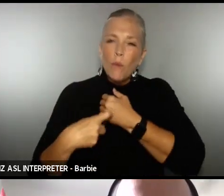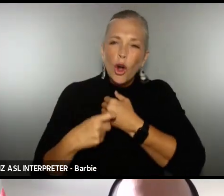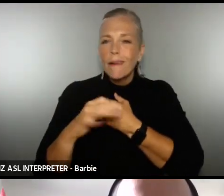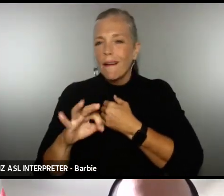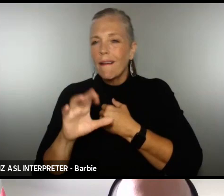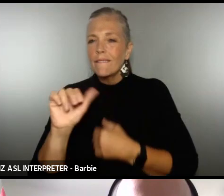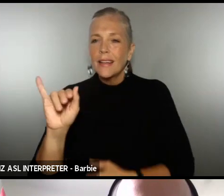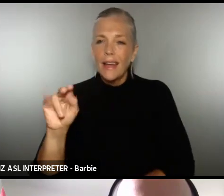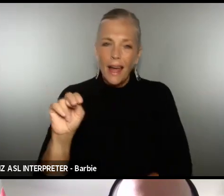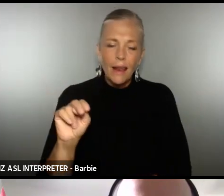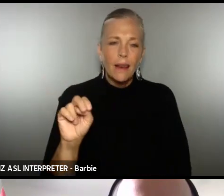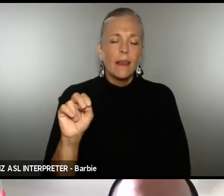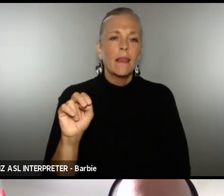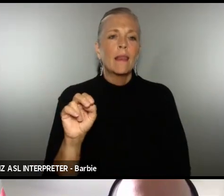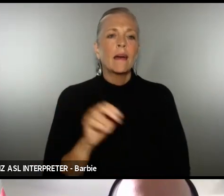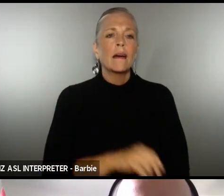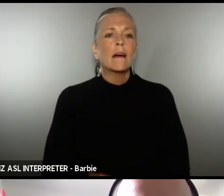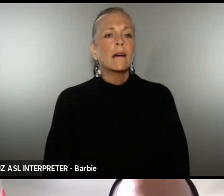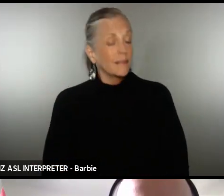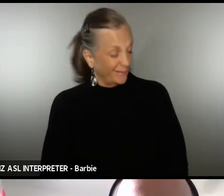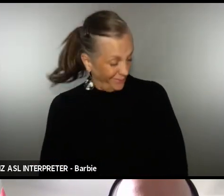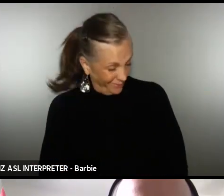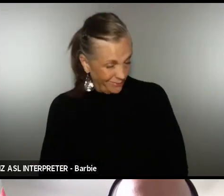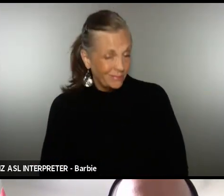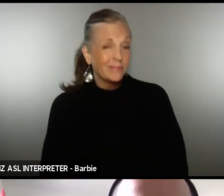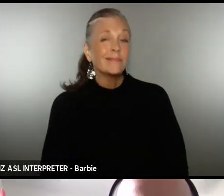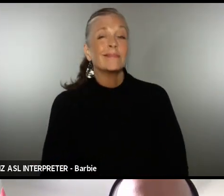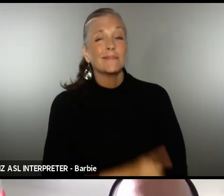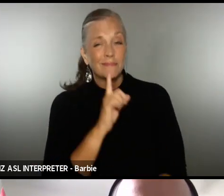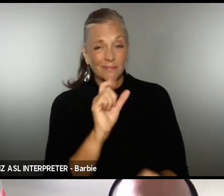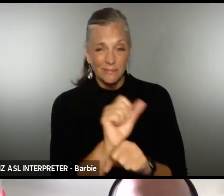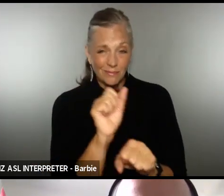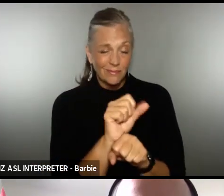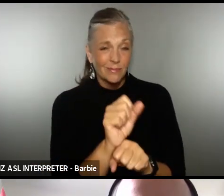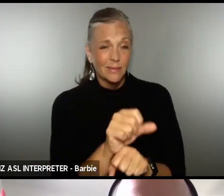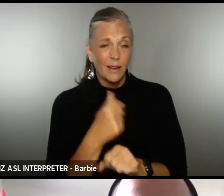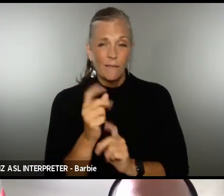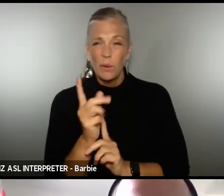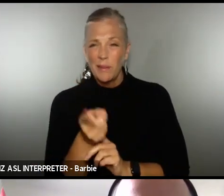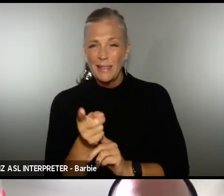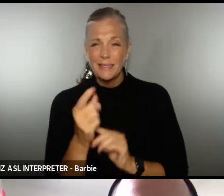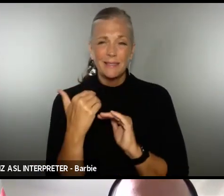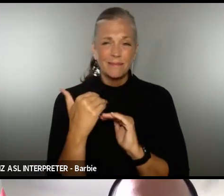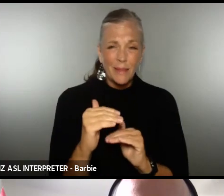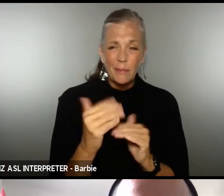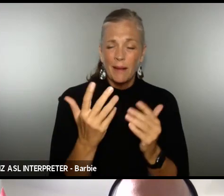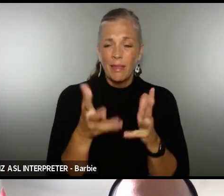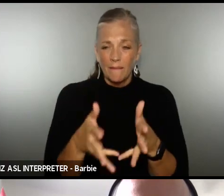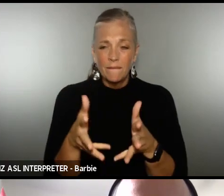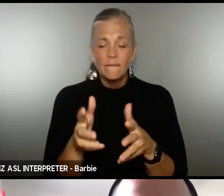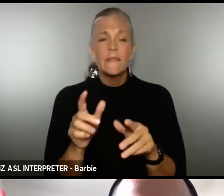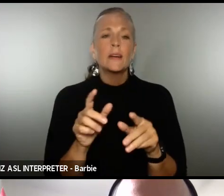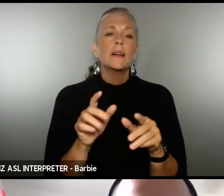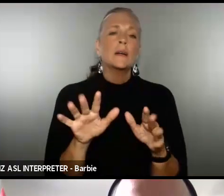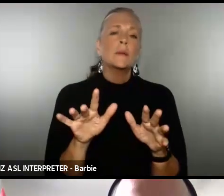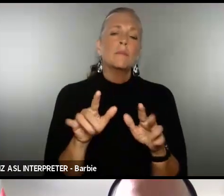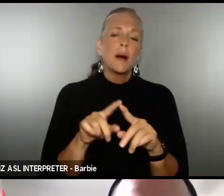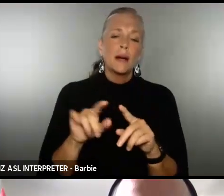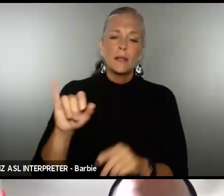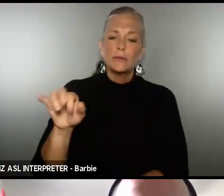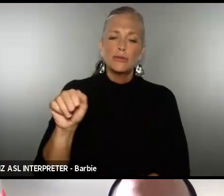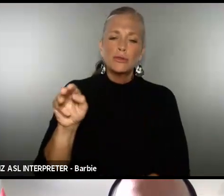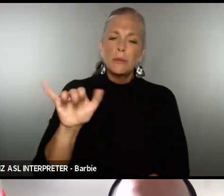Yeah. Absolutely. I think I just want to, since we only have a few more minutes, Jeremy, I